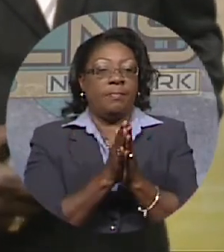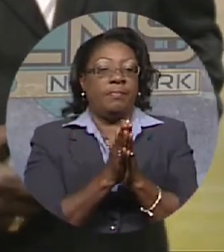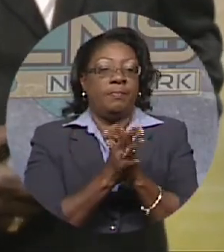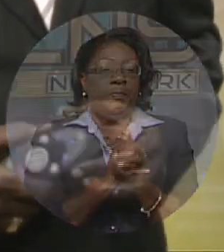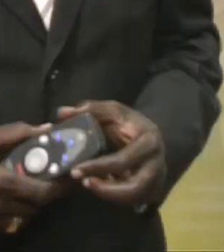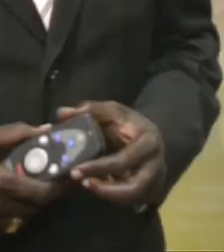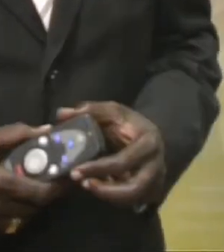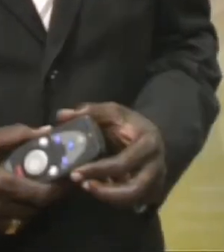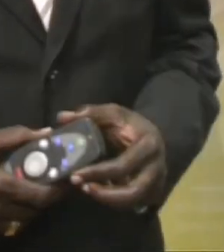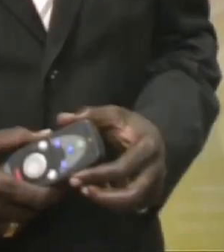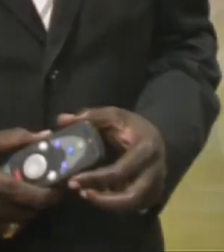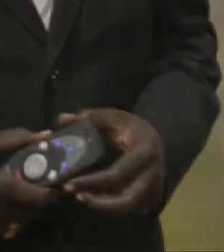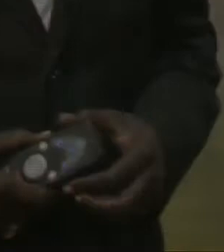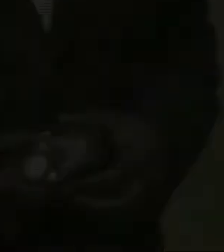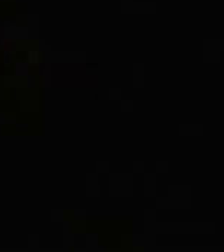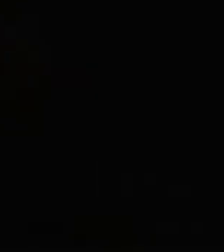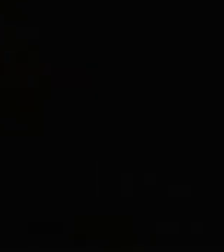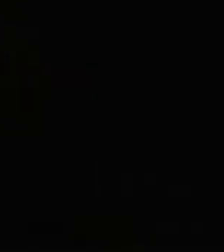come.